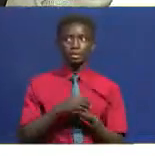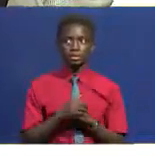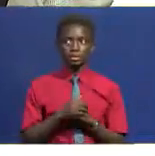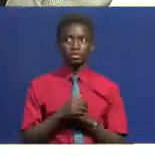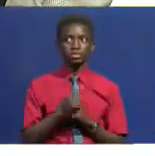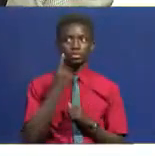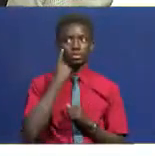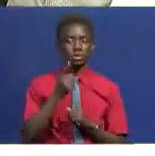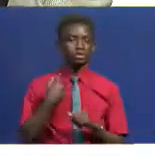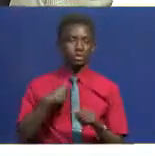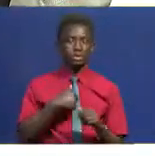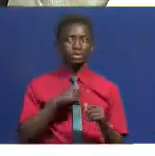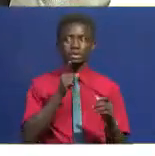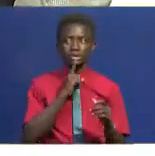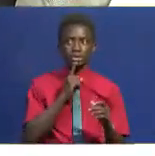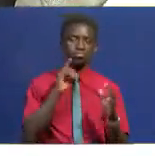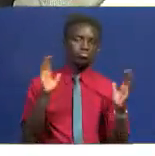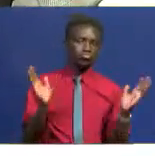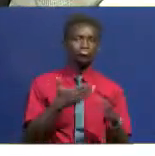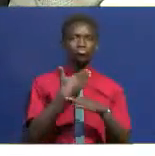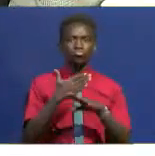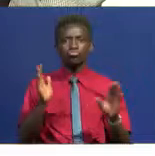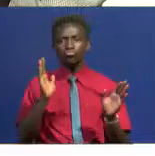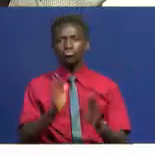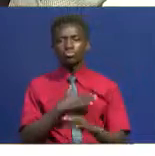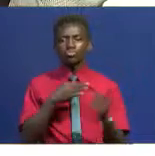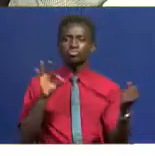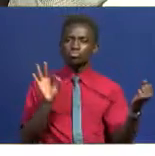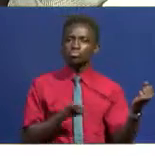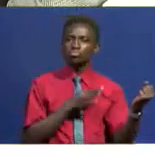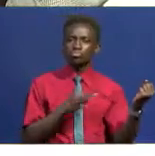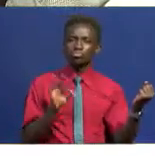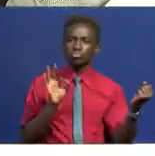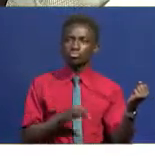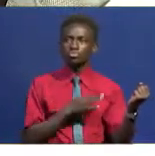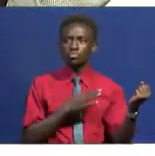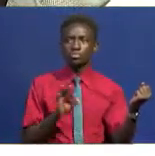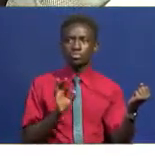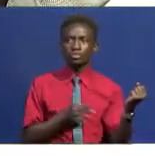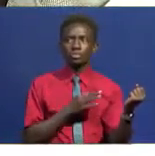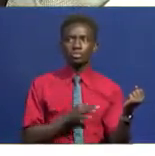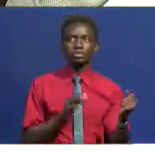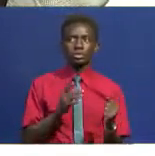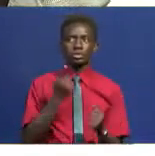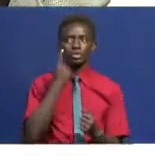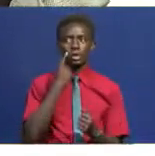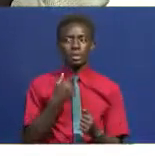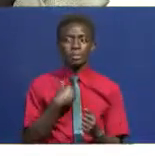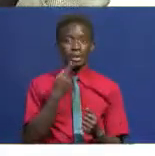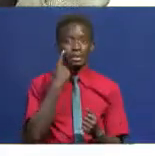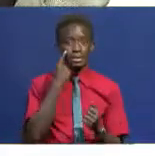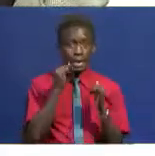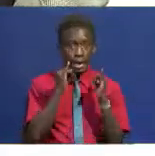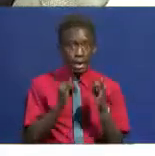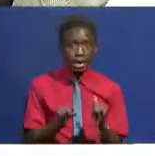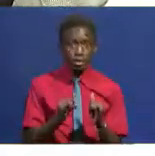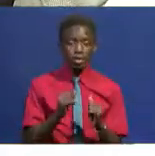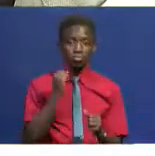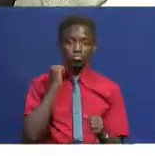this knowledge and gold in Gepritsen, And I know I saw a new in Gepritsen who is your